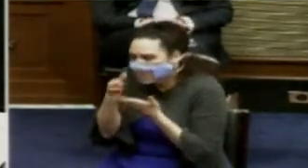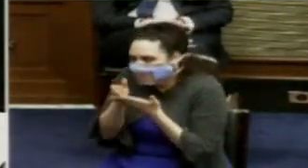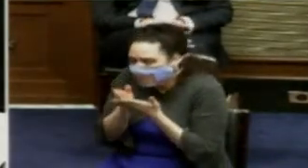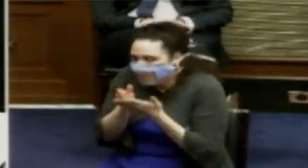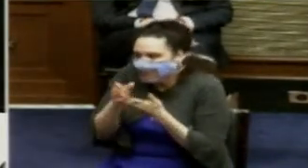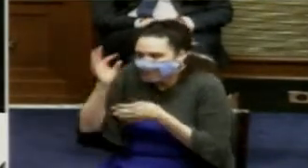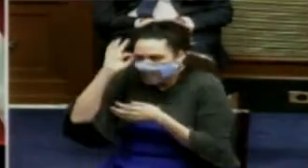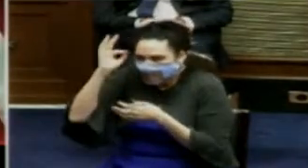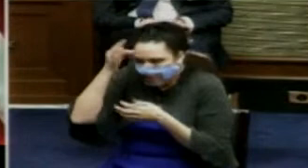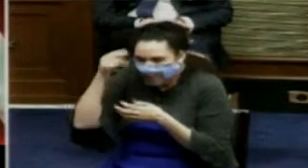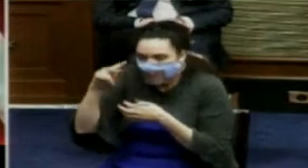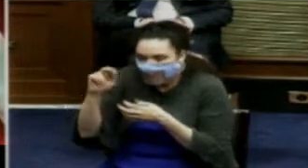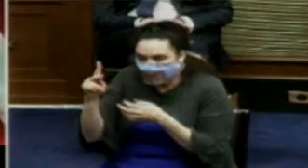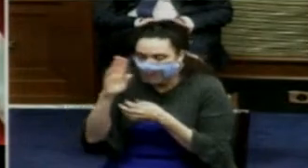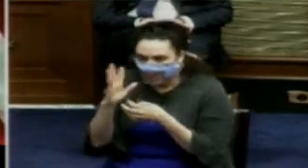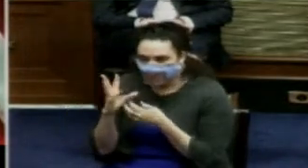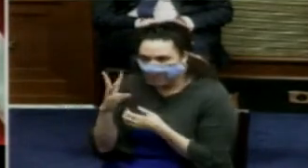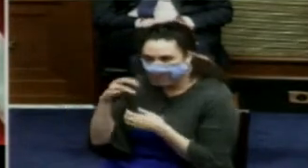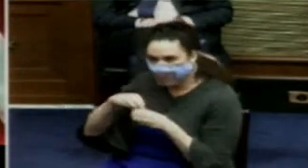Congressman.